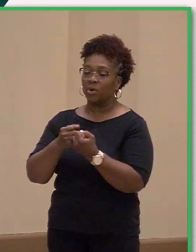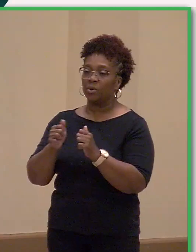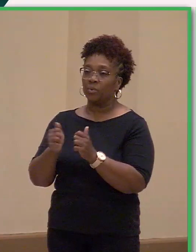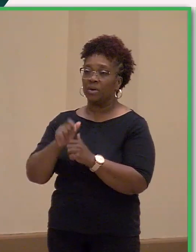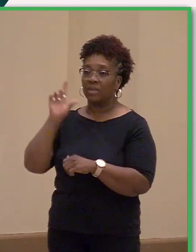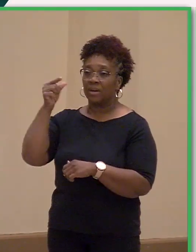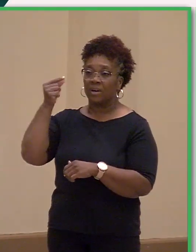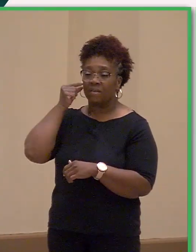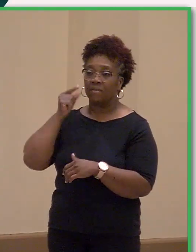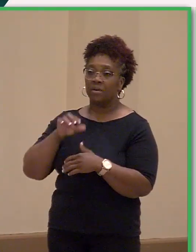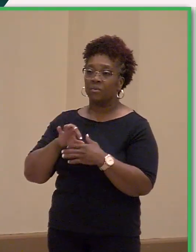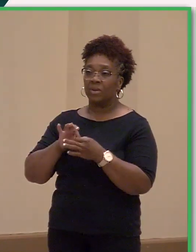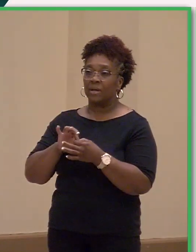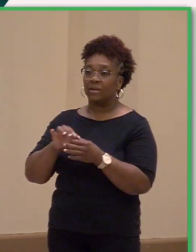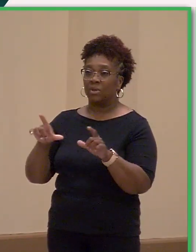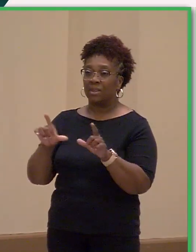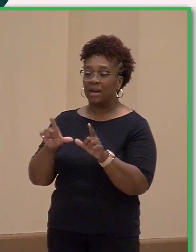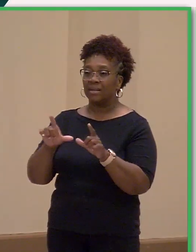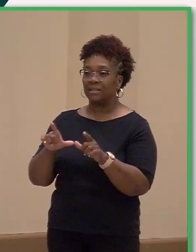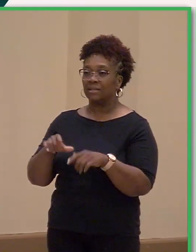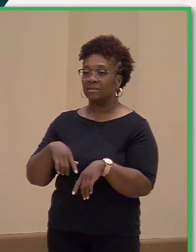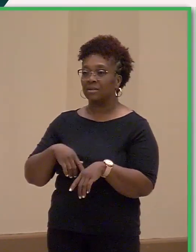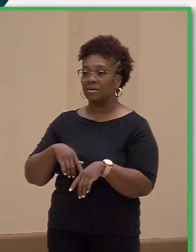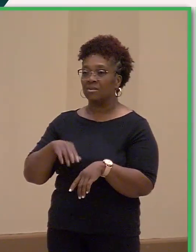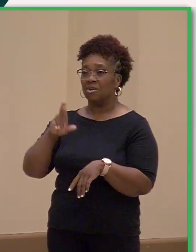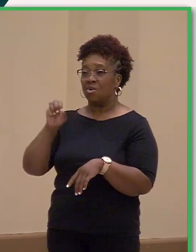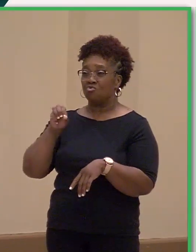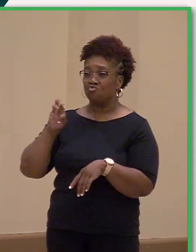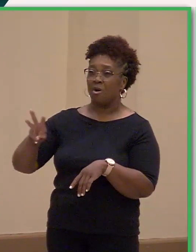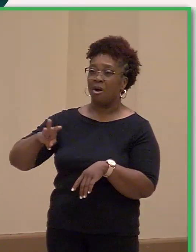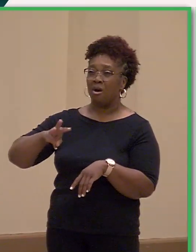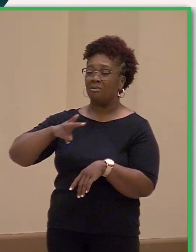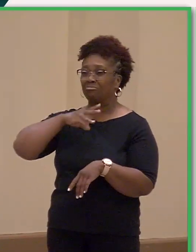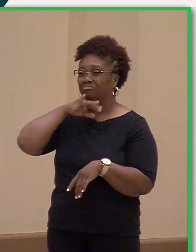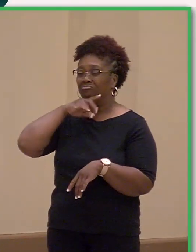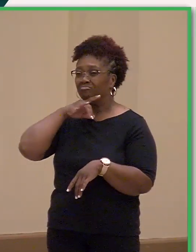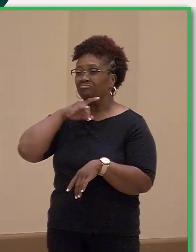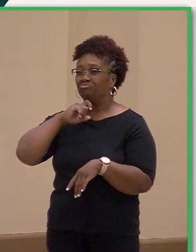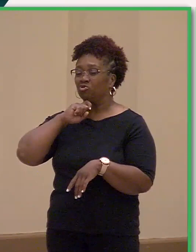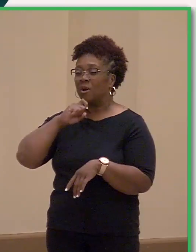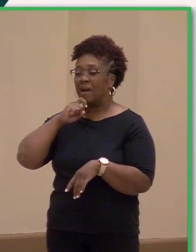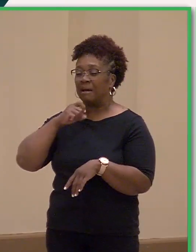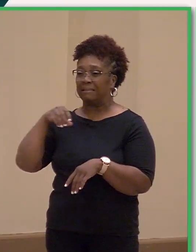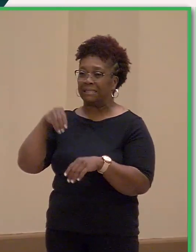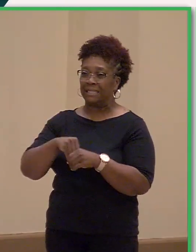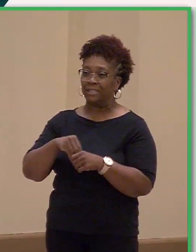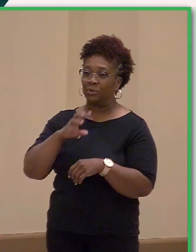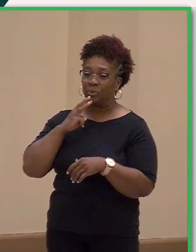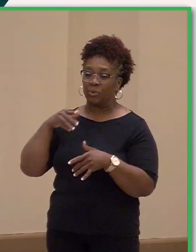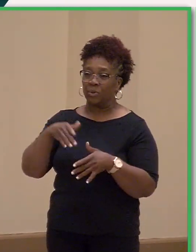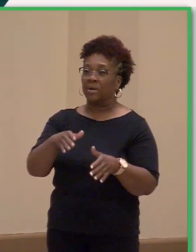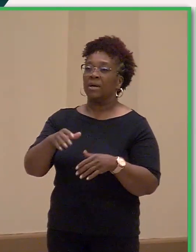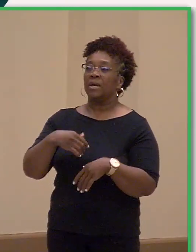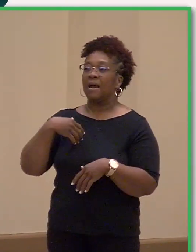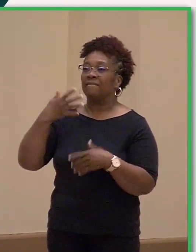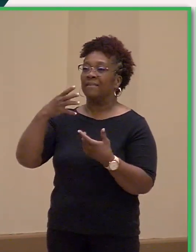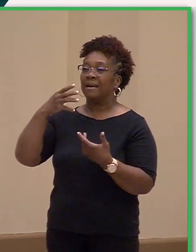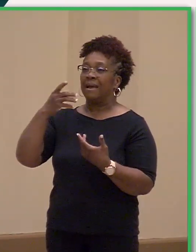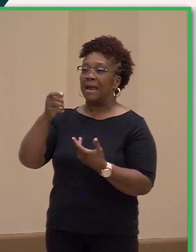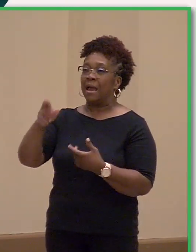because when you throw raw sewage into a river, the atmosphere releases aerosol droplets. So we will